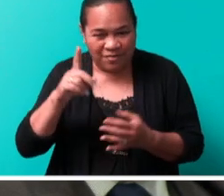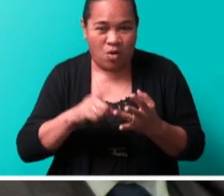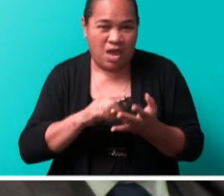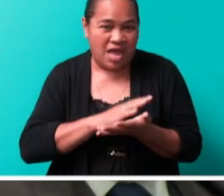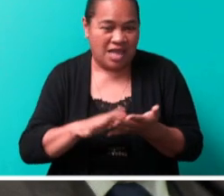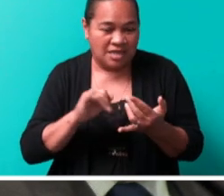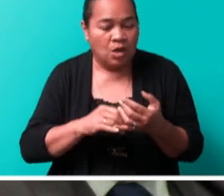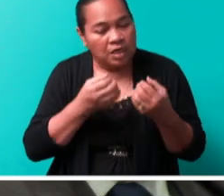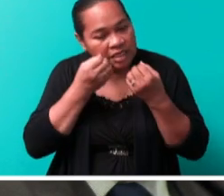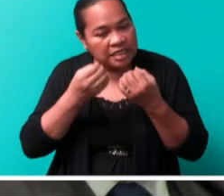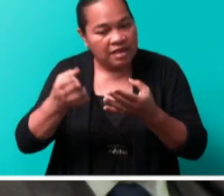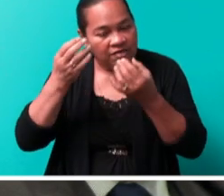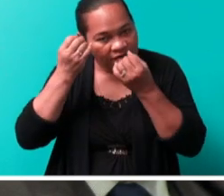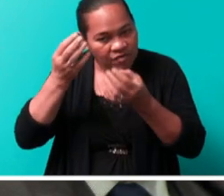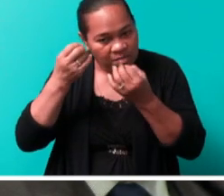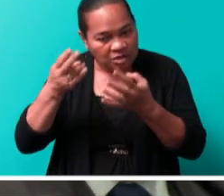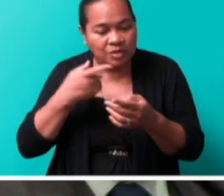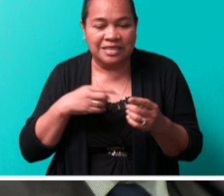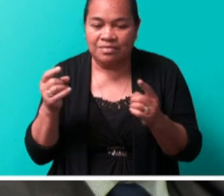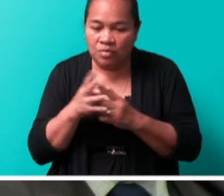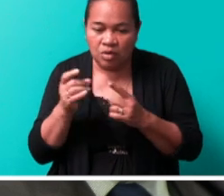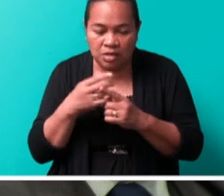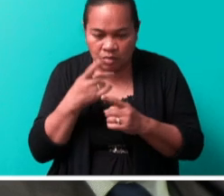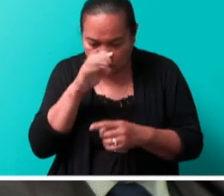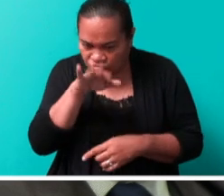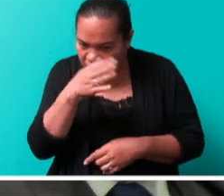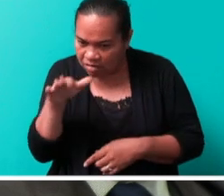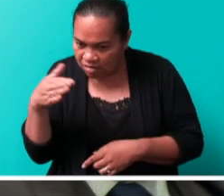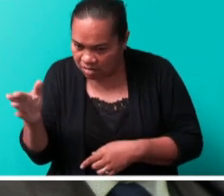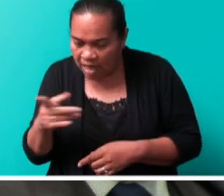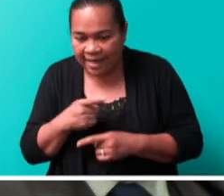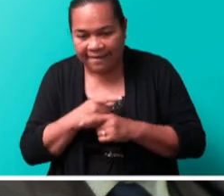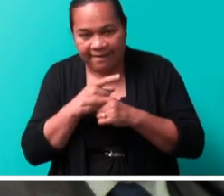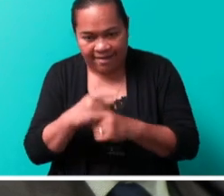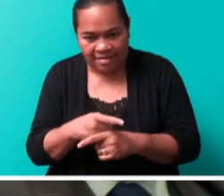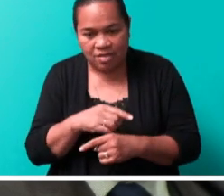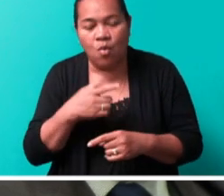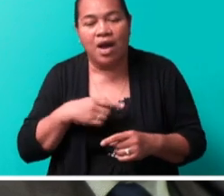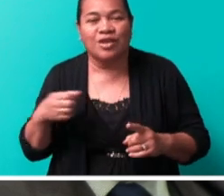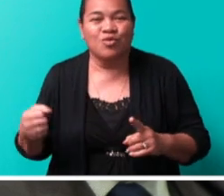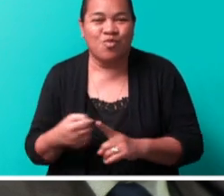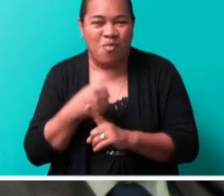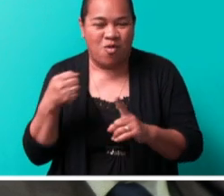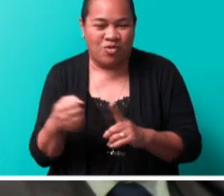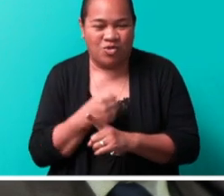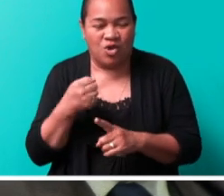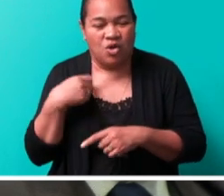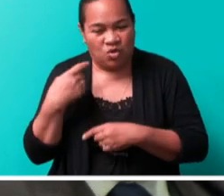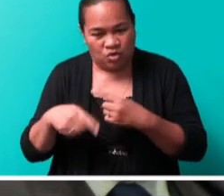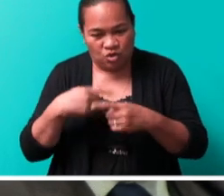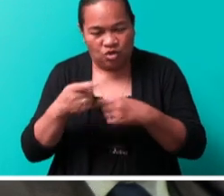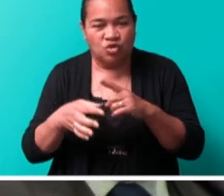with information, relevant instructions, and guidance to promote continuous workplace